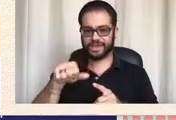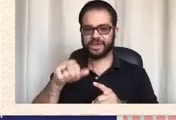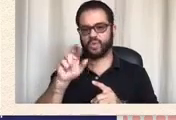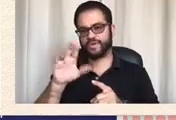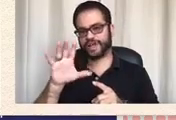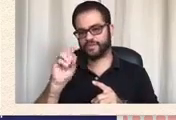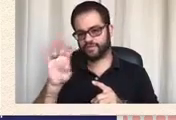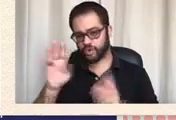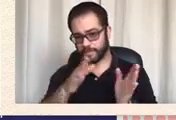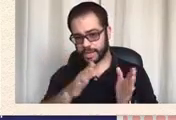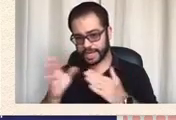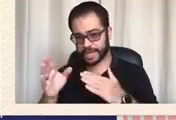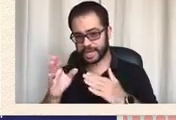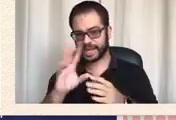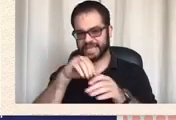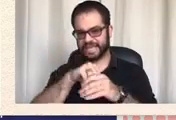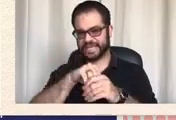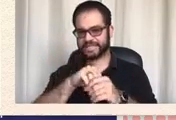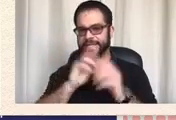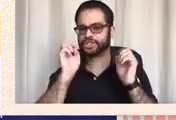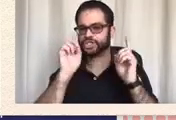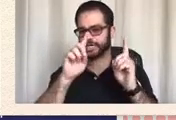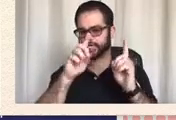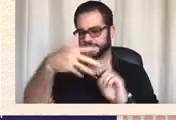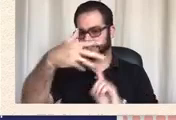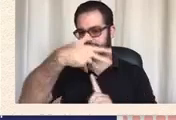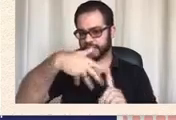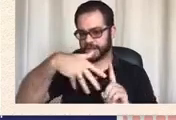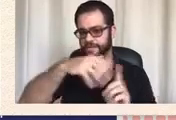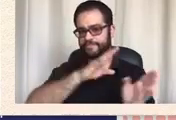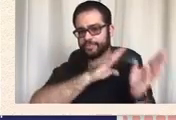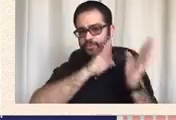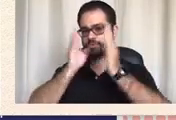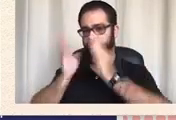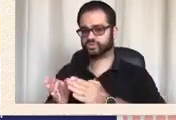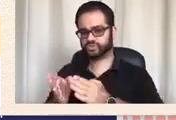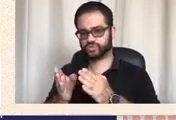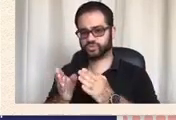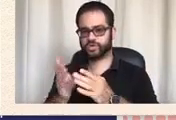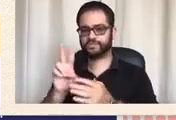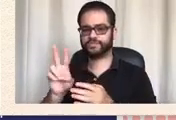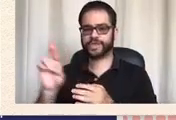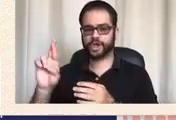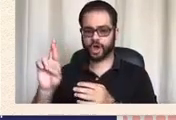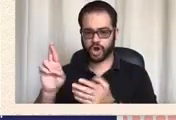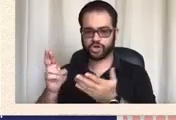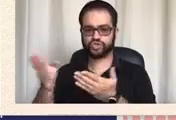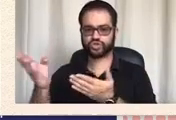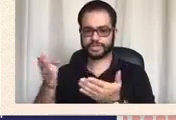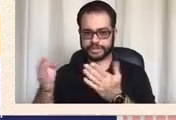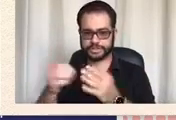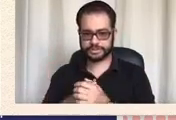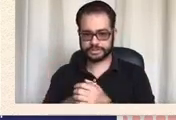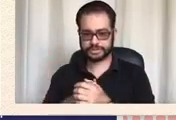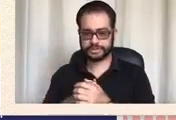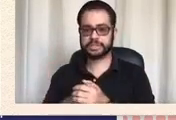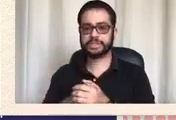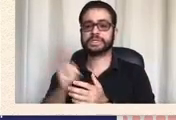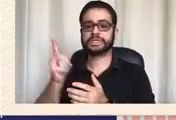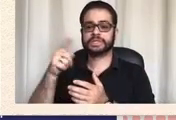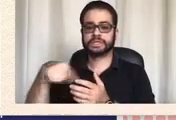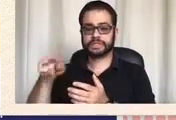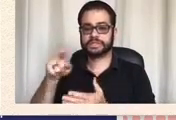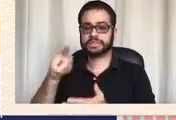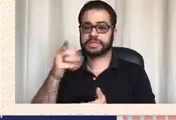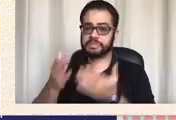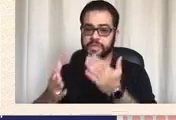setting to vocational rehabilitation services. Now, these may implicate Social Security benefits